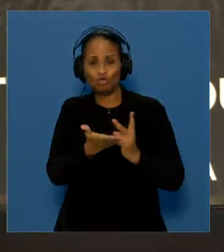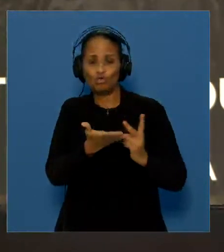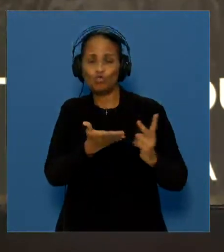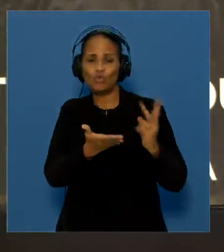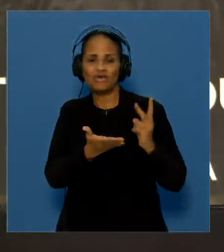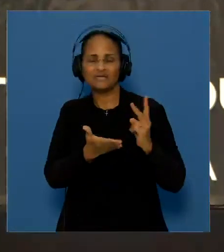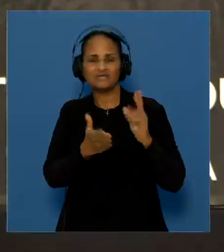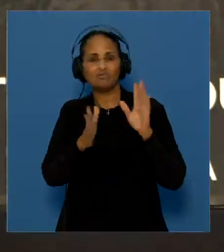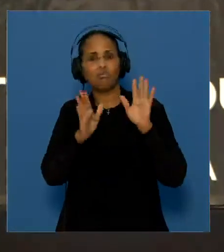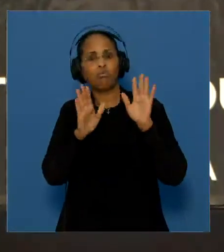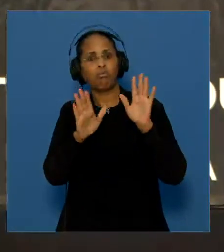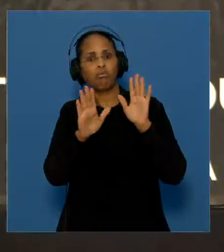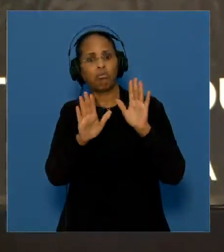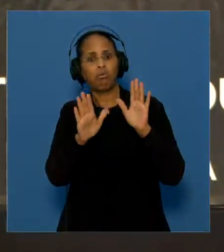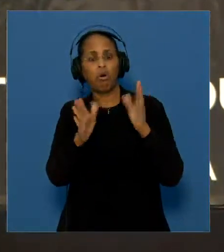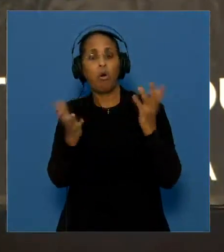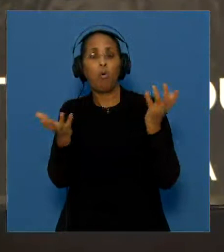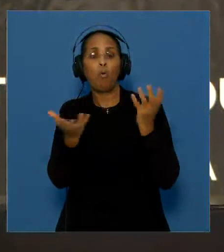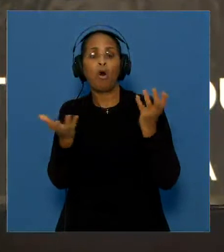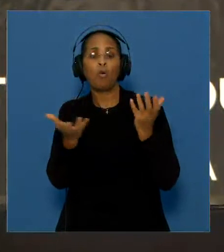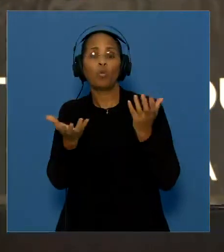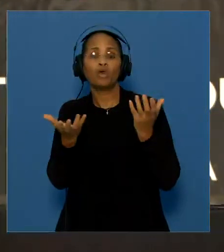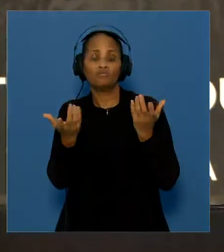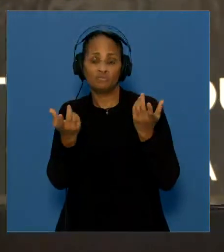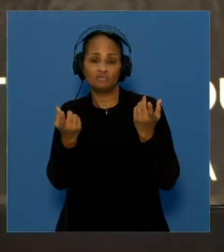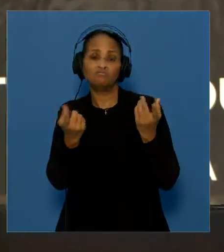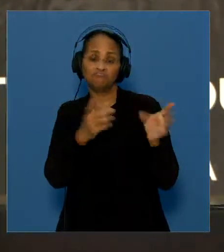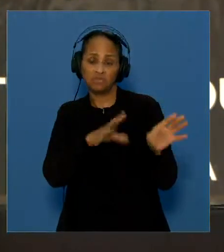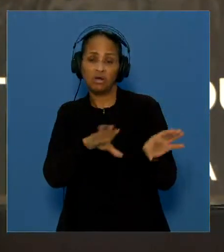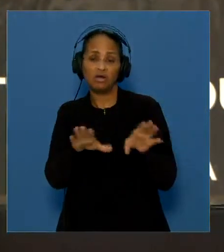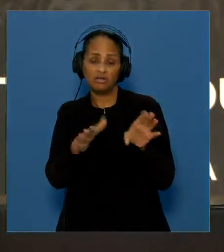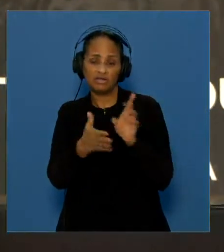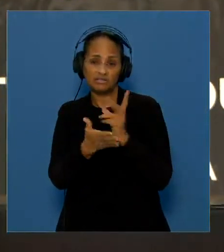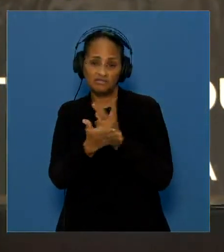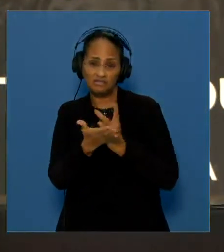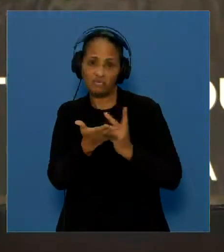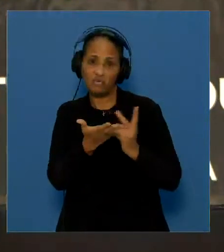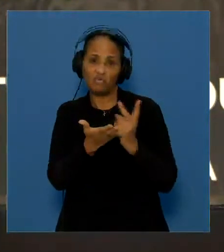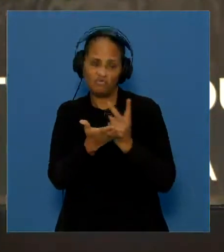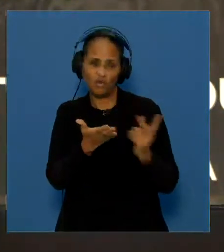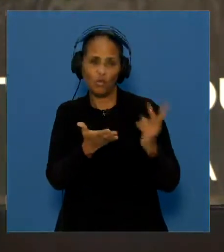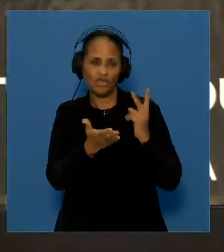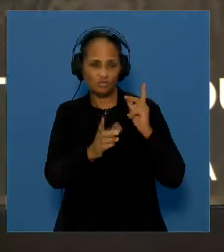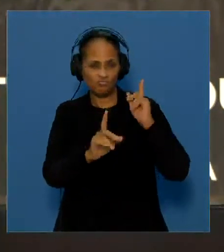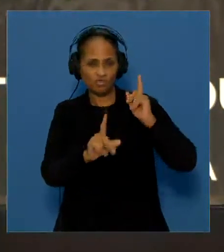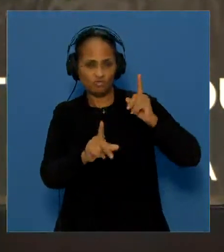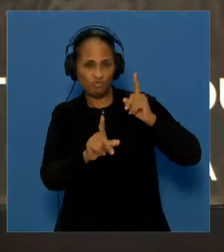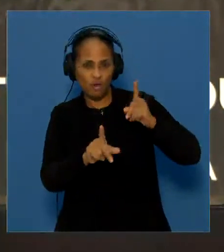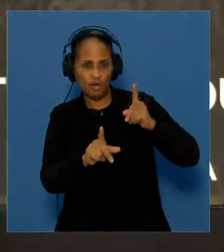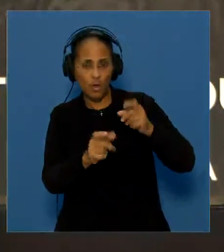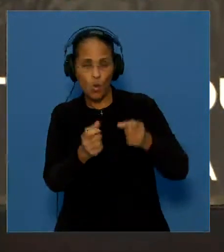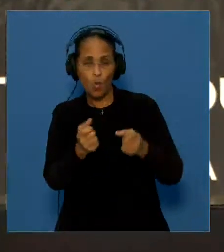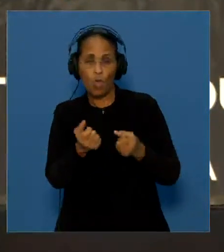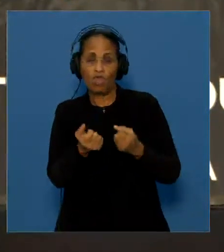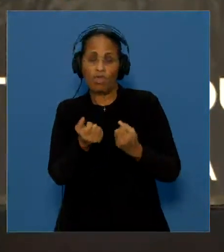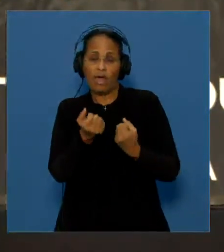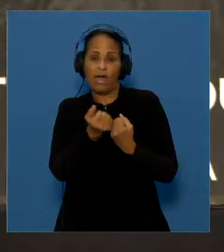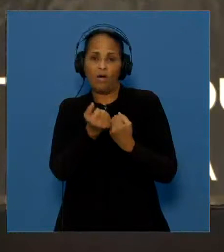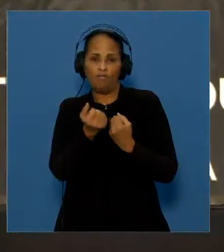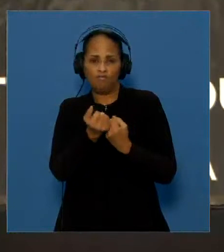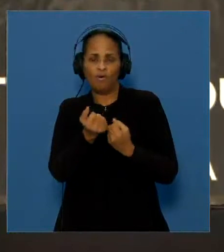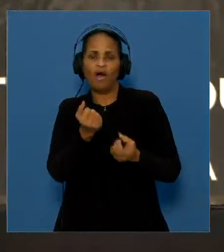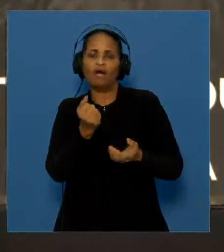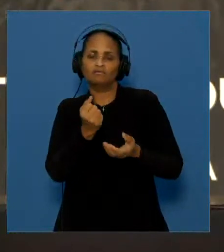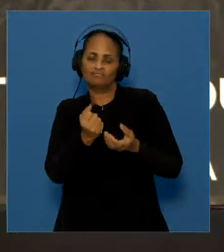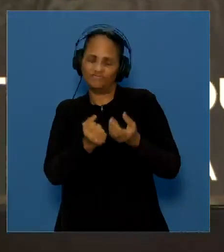absolutely remarkable what we have been able to accomplish over this past 2 weeks. We have been able to respond in a fashion with the help of our doctors, with the help of